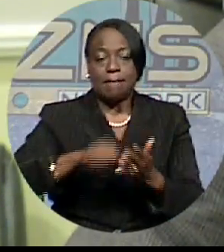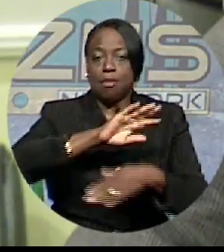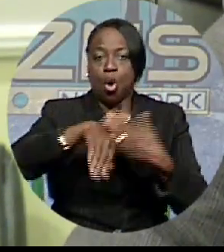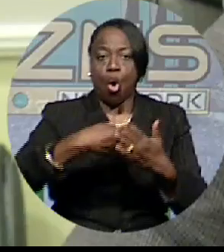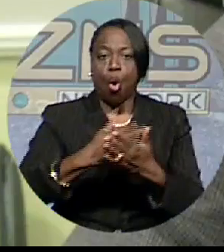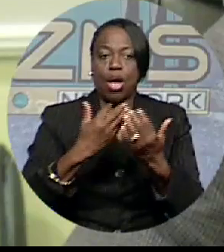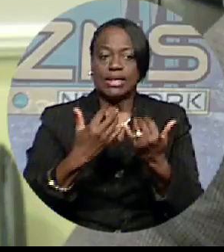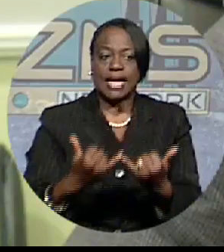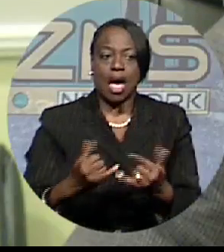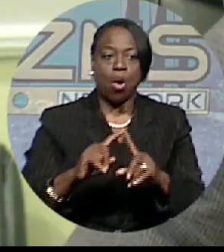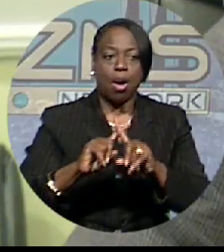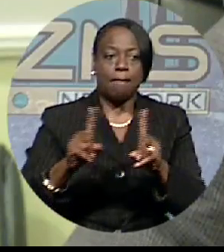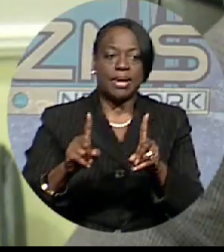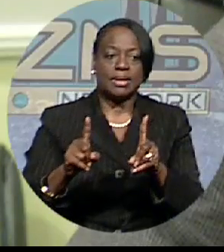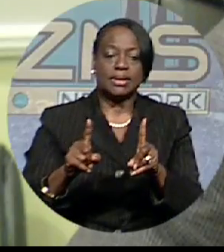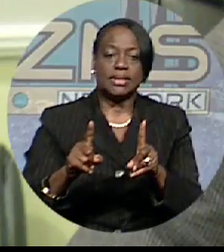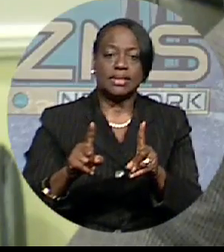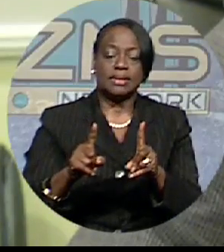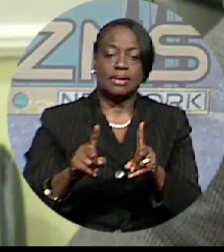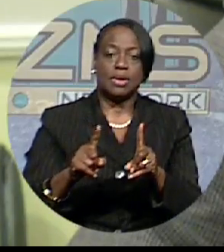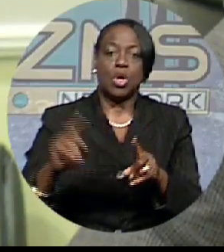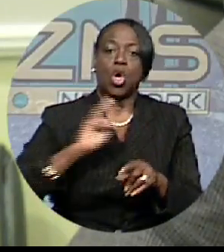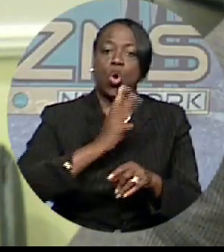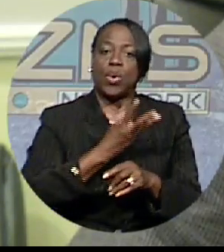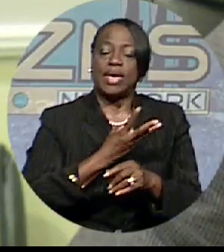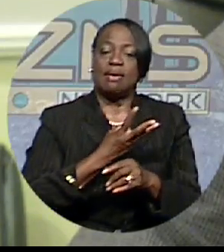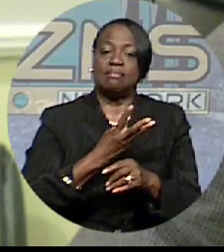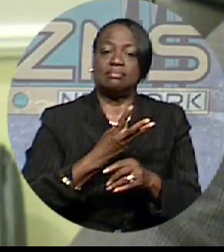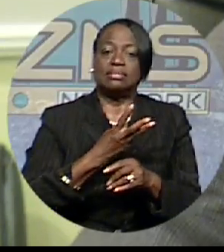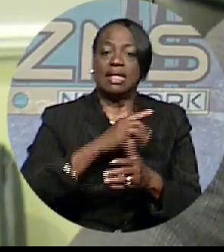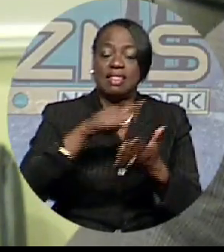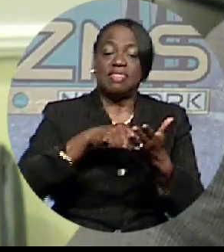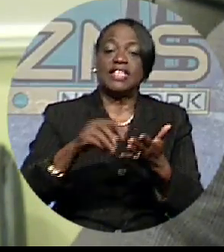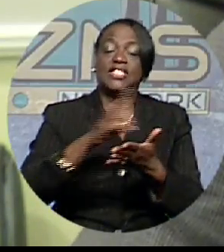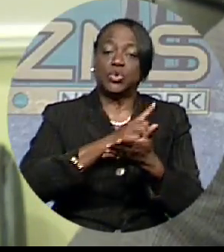But, you know, we're spending this entire week just basically